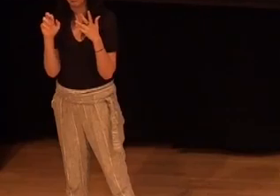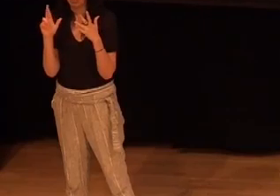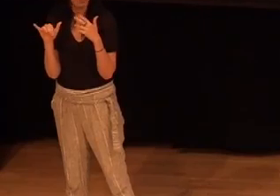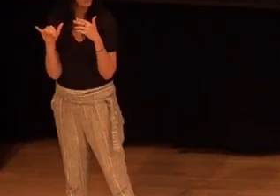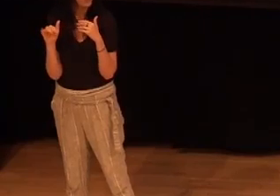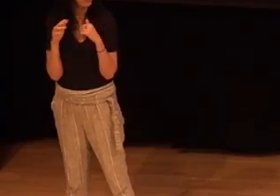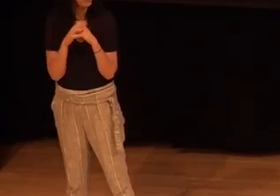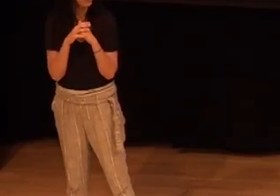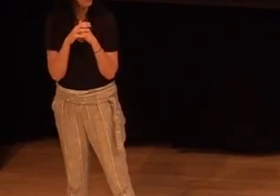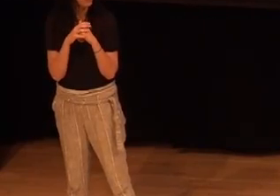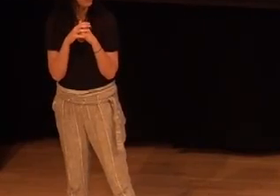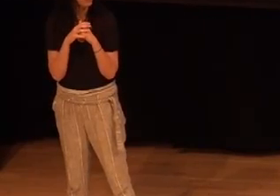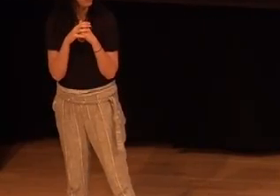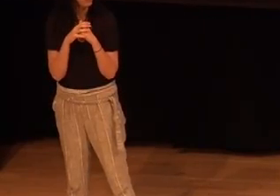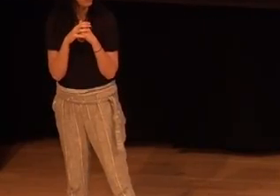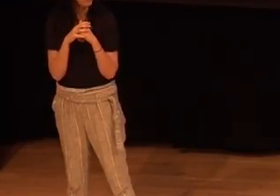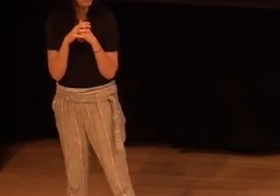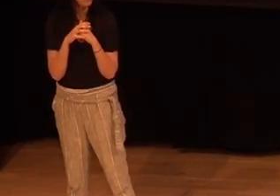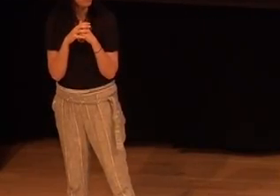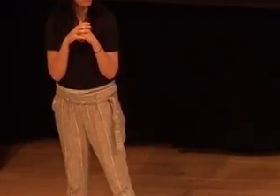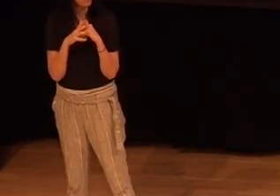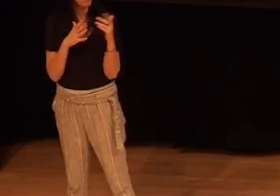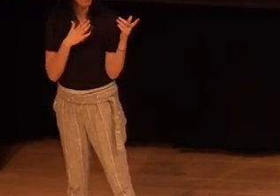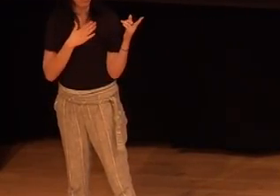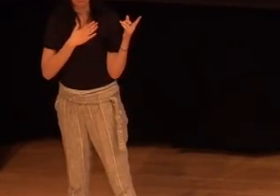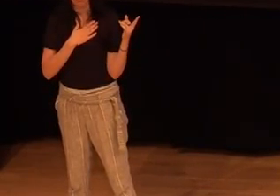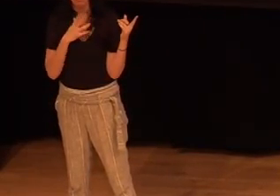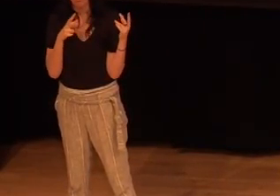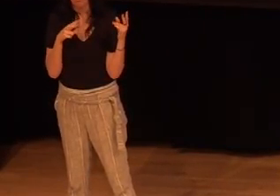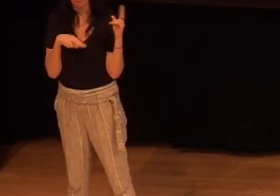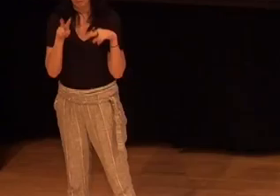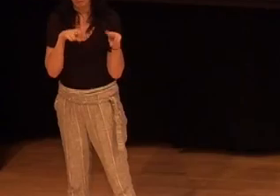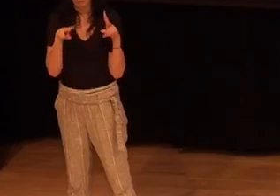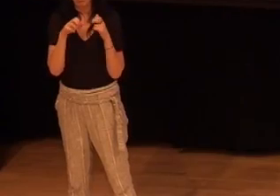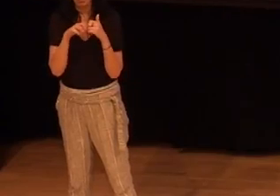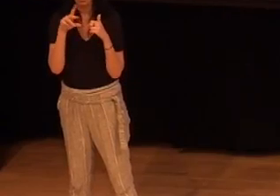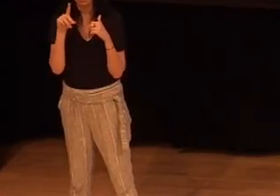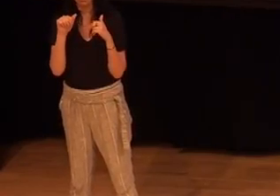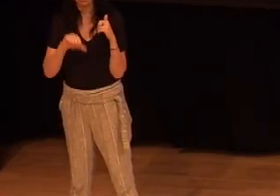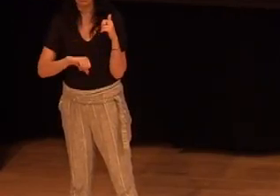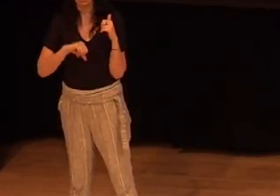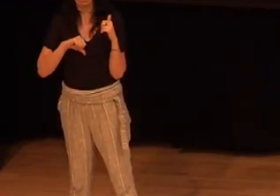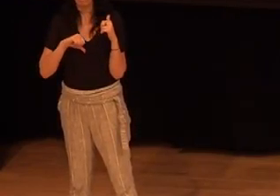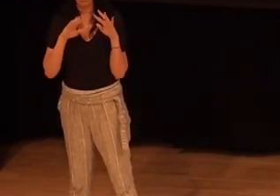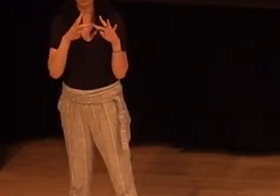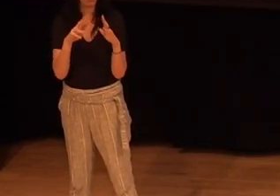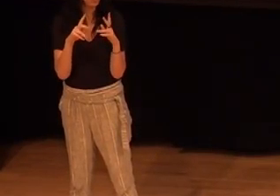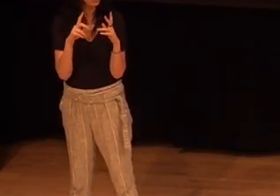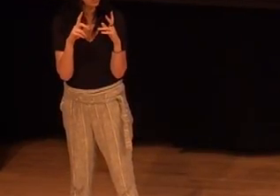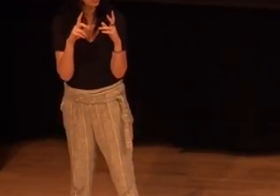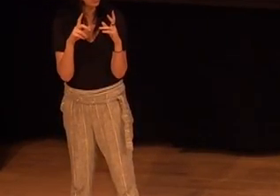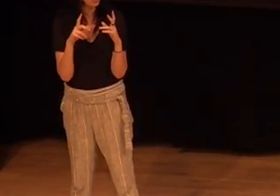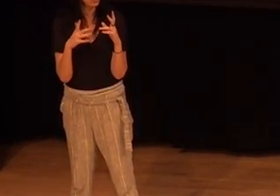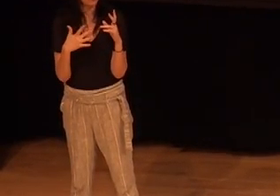all. So my observation with the Disability Pride Parade, it allows us to feel